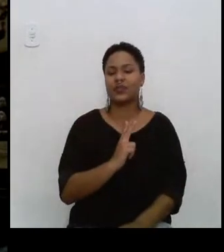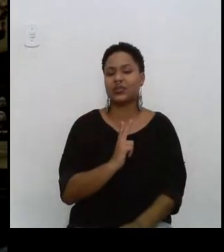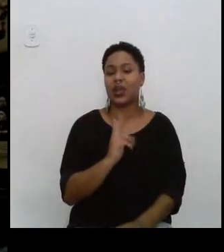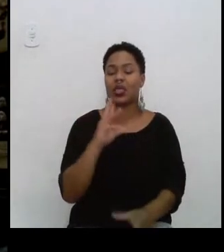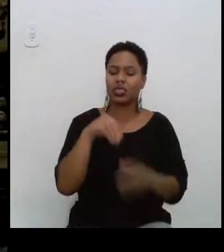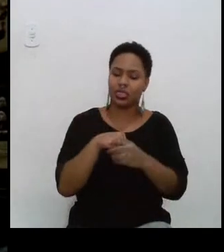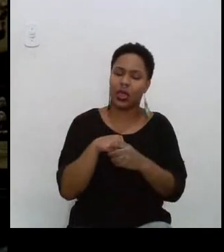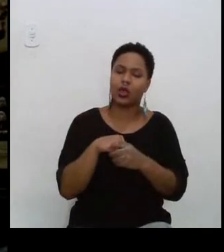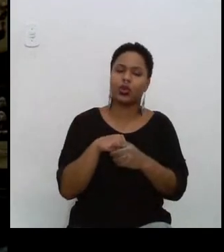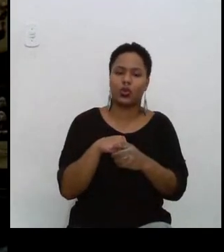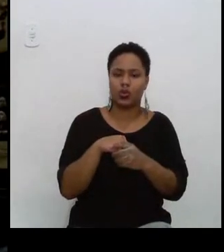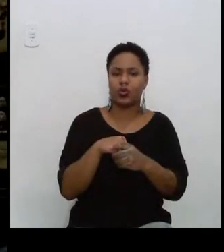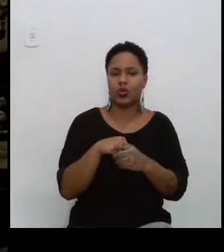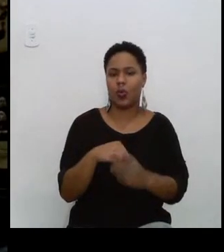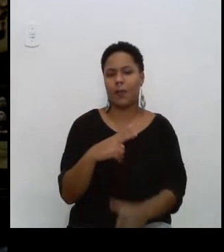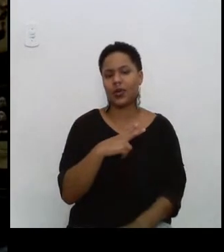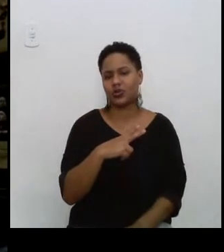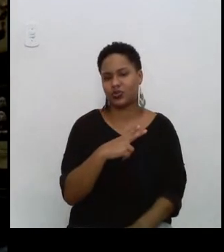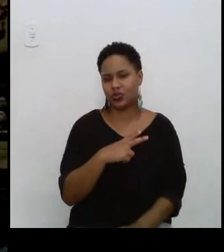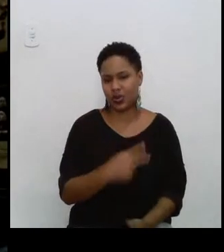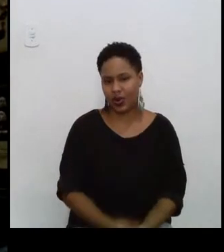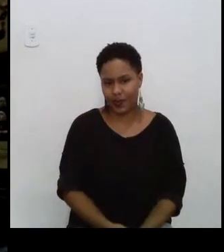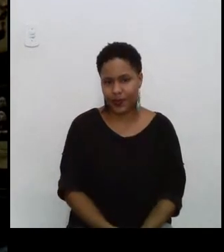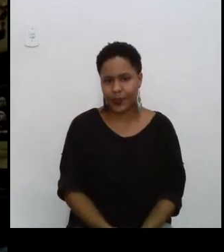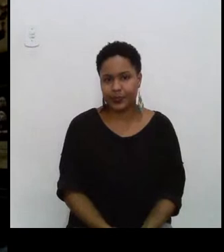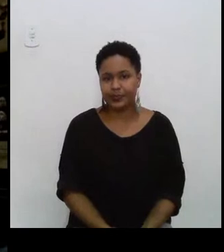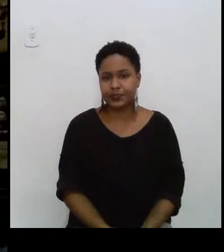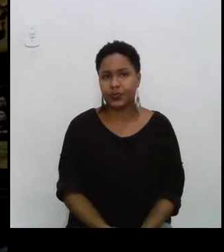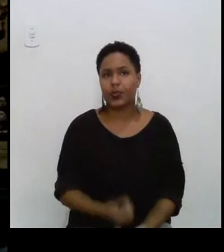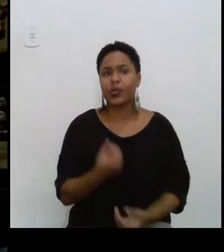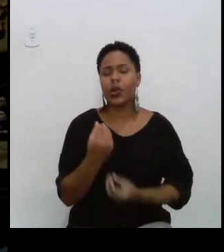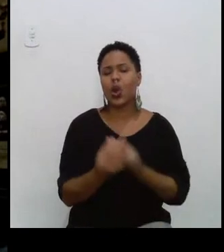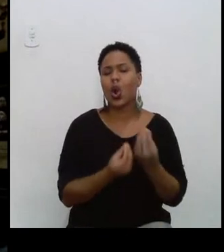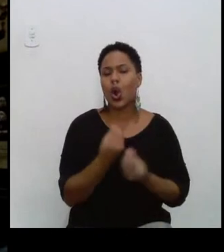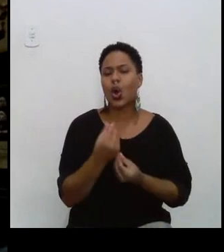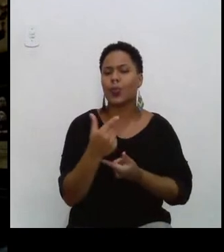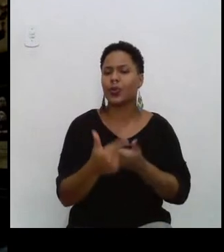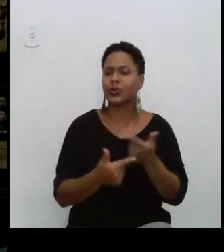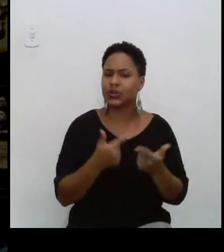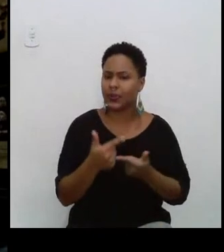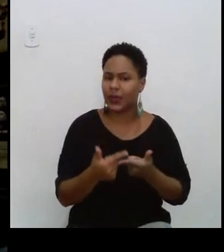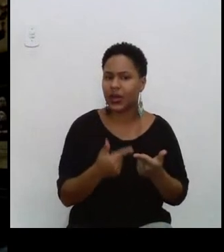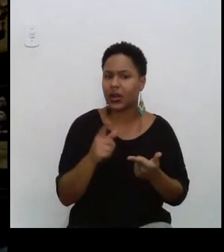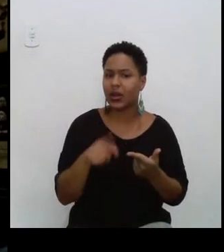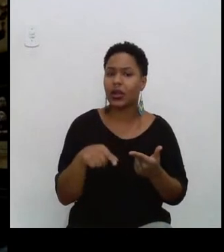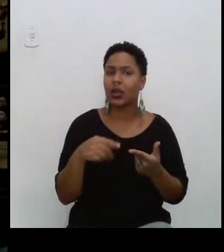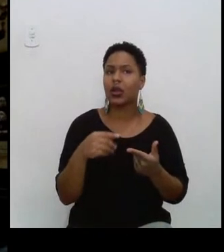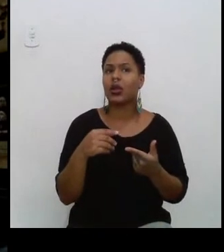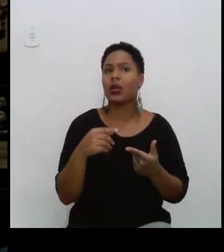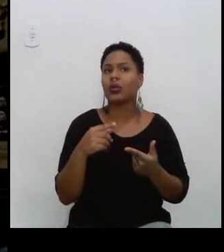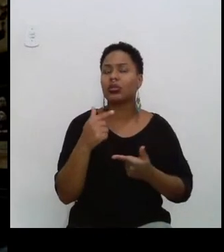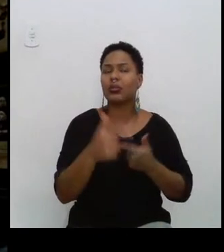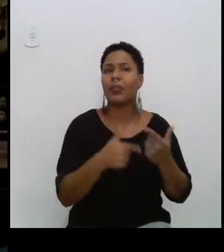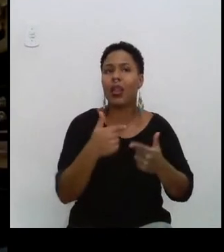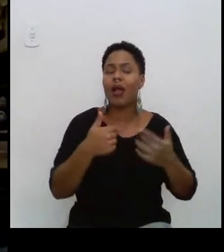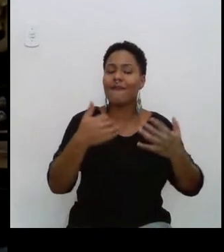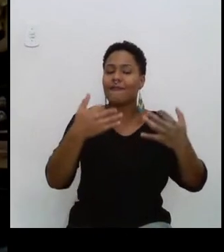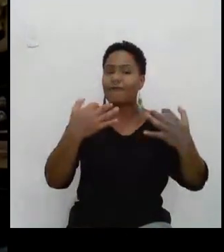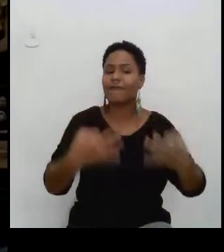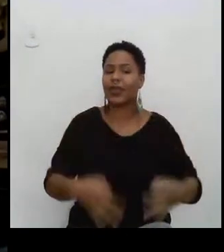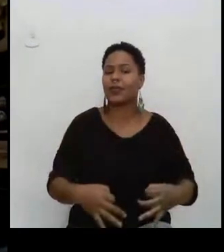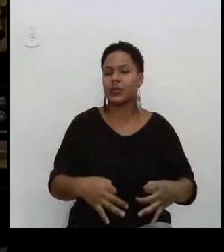Nixon político radical Hobby Statement from the seeds were